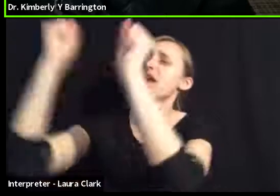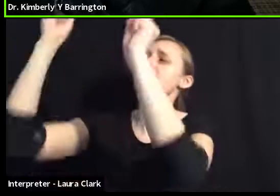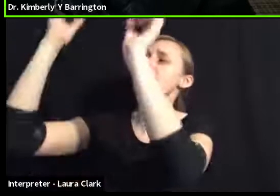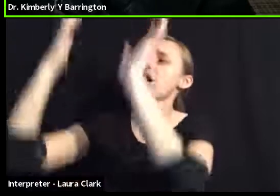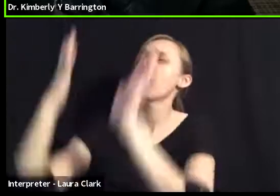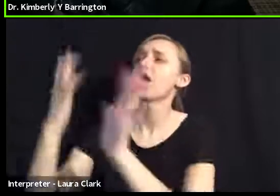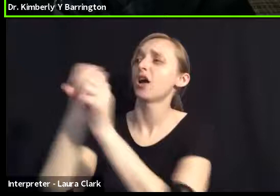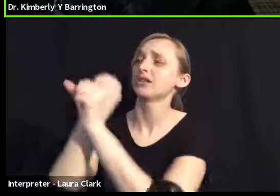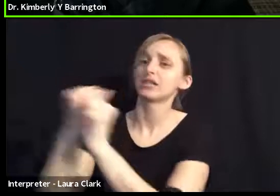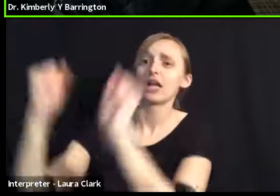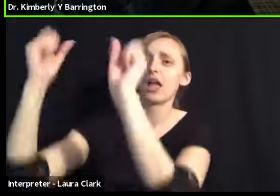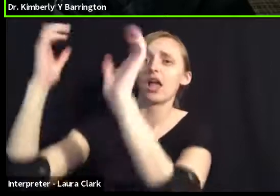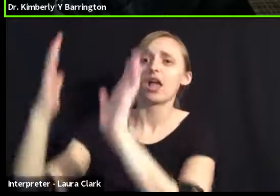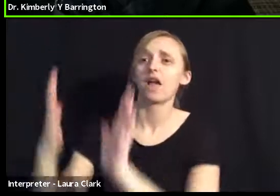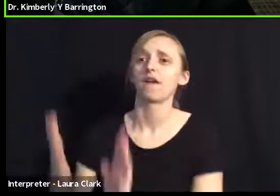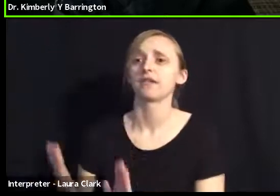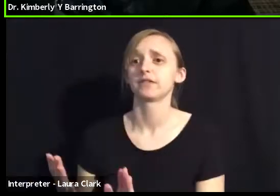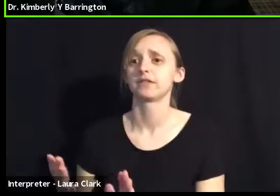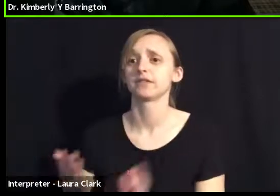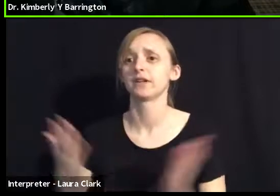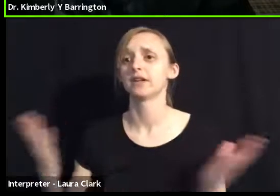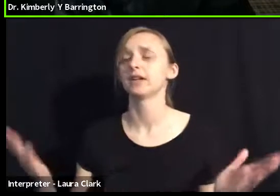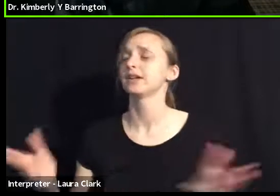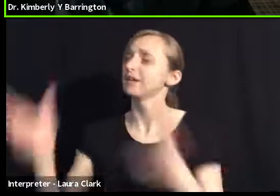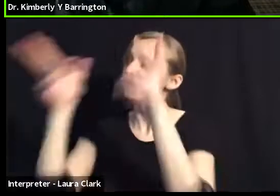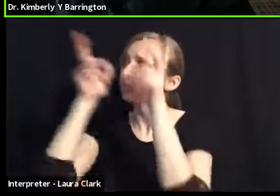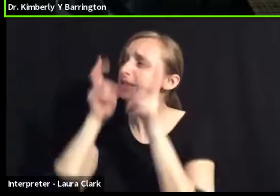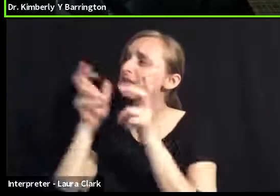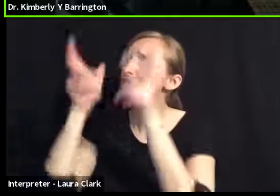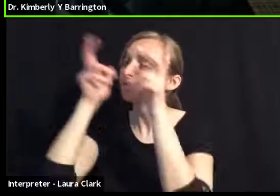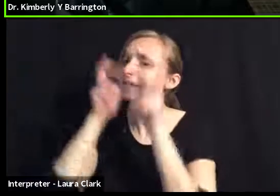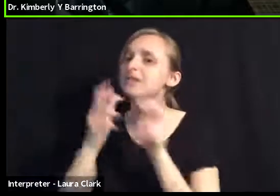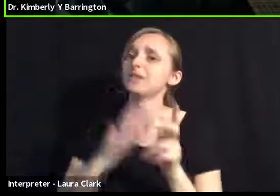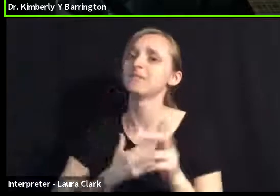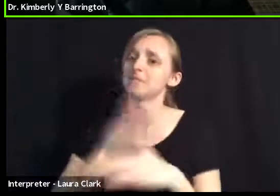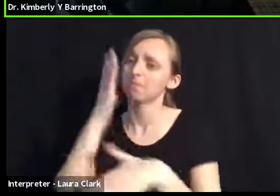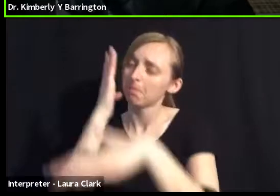Savior, hear my humble